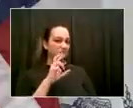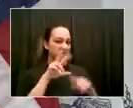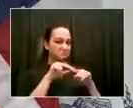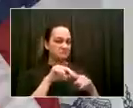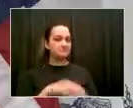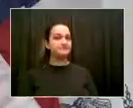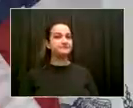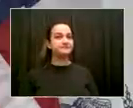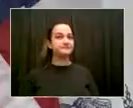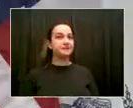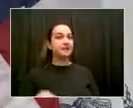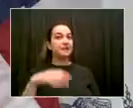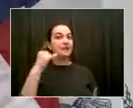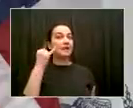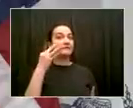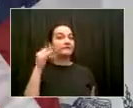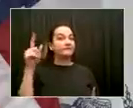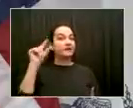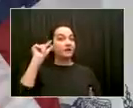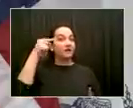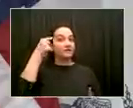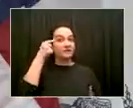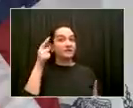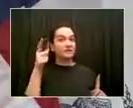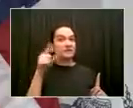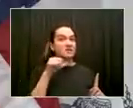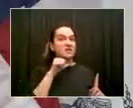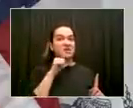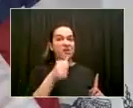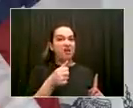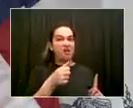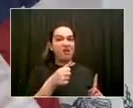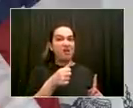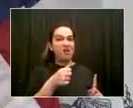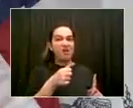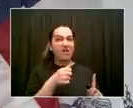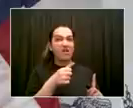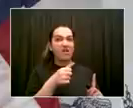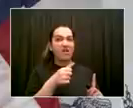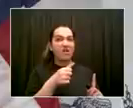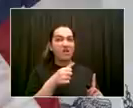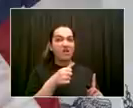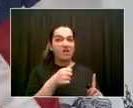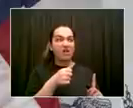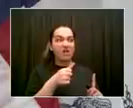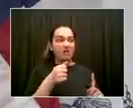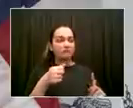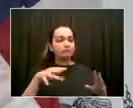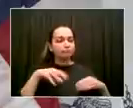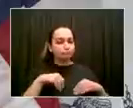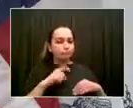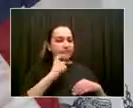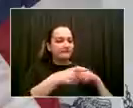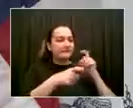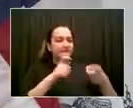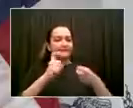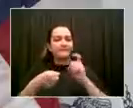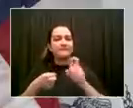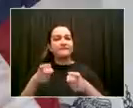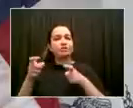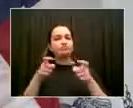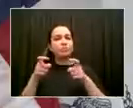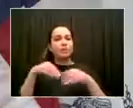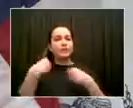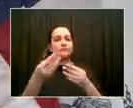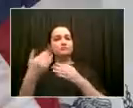control, do you then envision calling on him to step down? Michael, that's not what I'm saying.